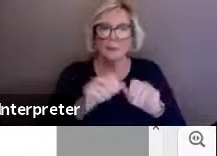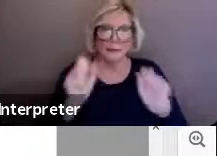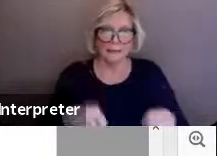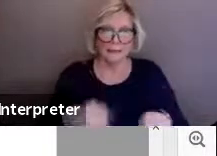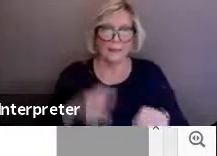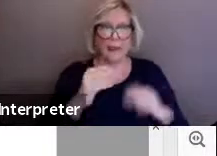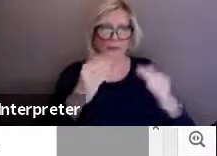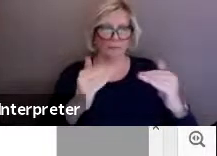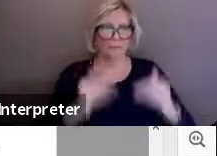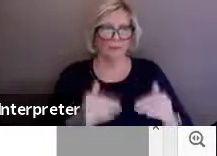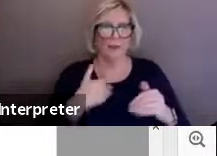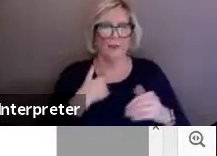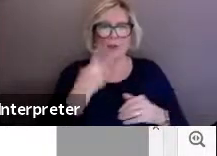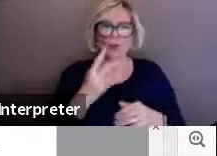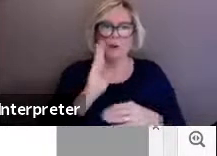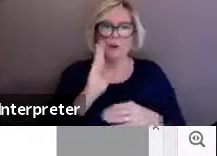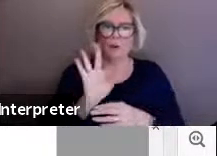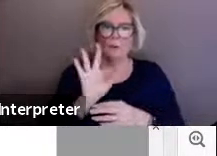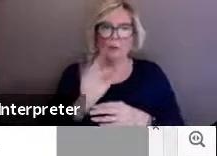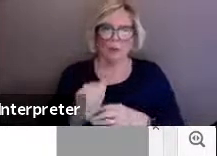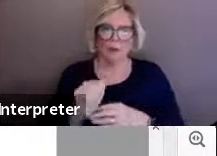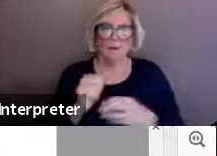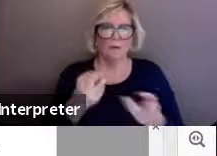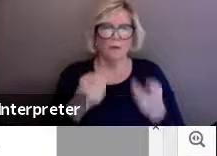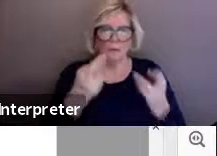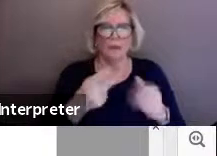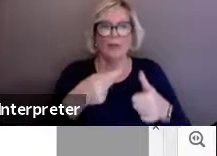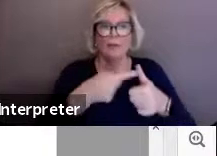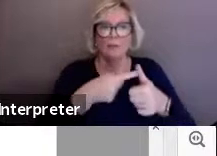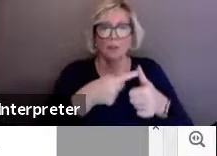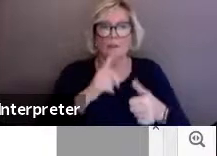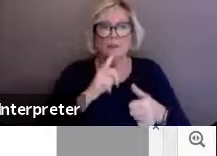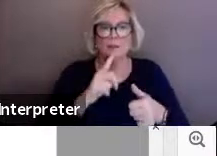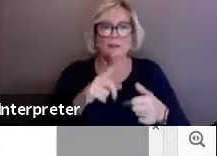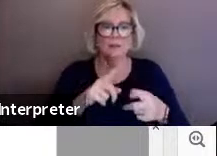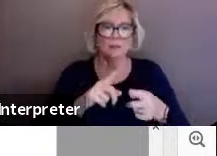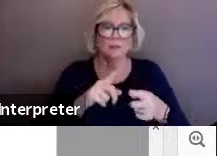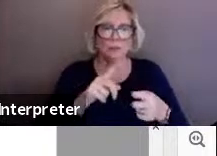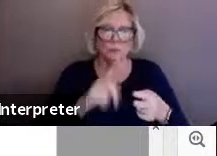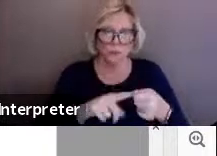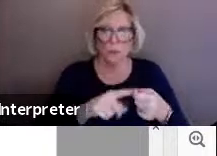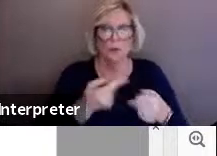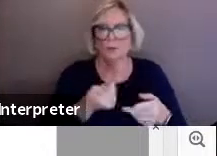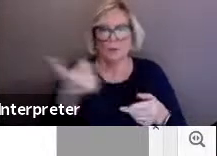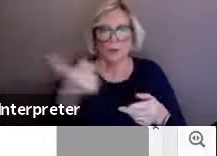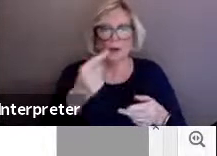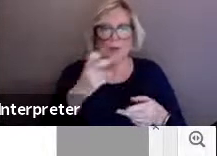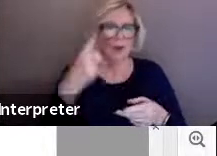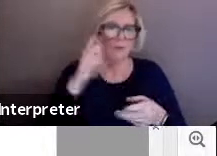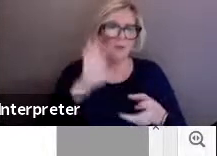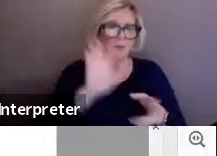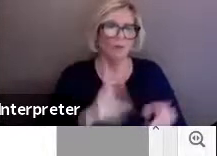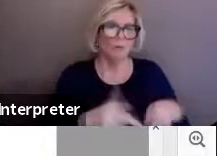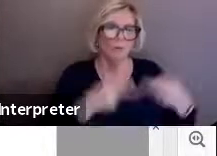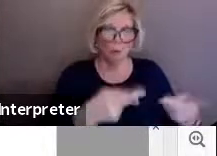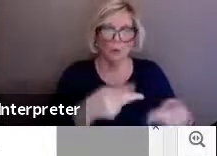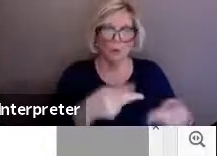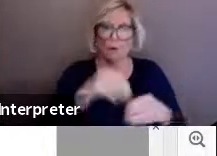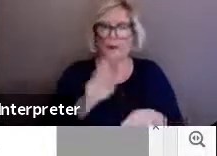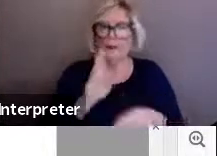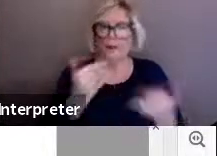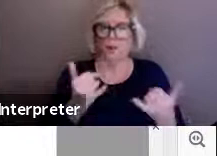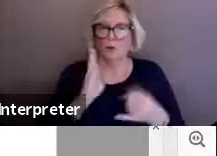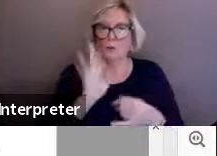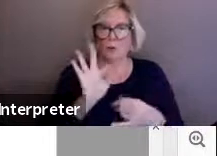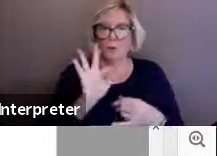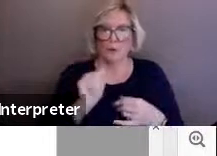that, we have those 2 BRFA recommendations, the first of which is to strike the governor's proposal in this current BRFA due to concerns about the Board